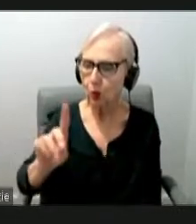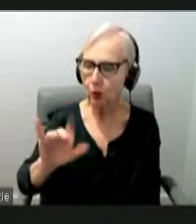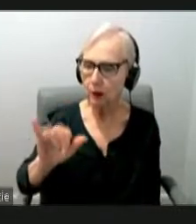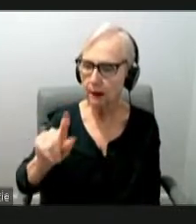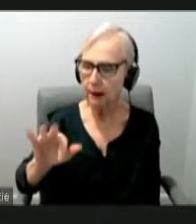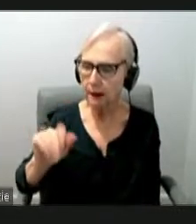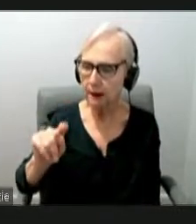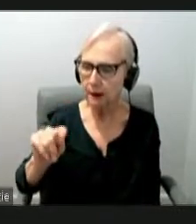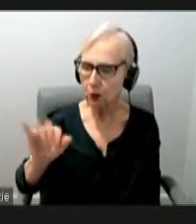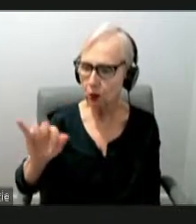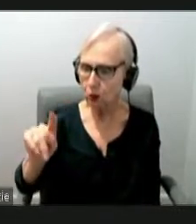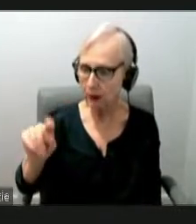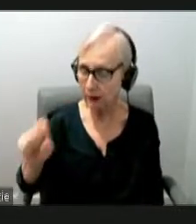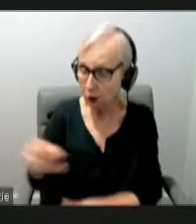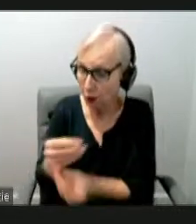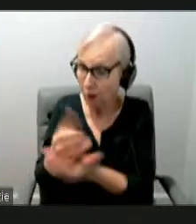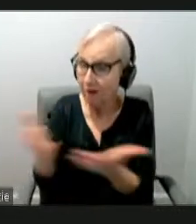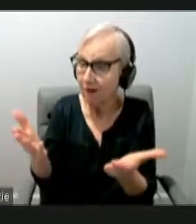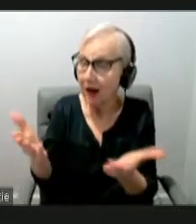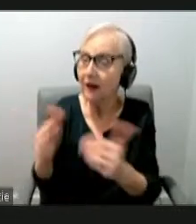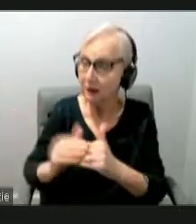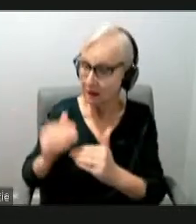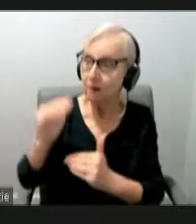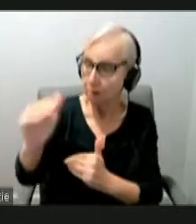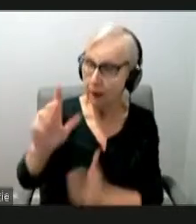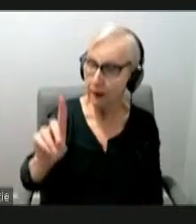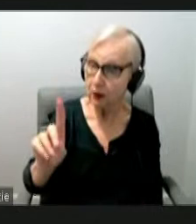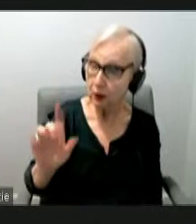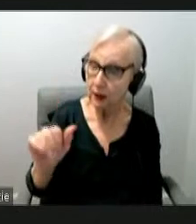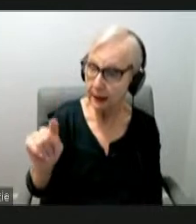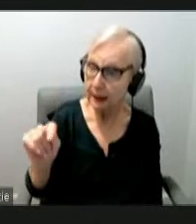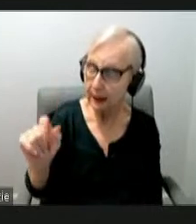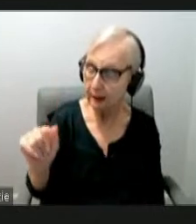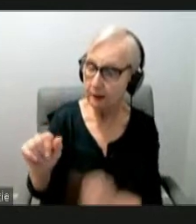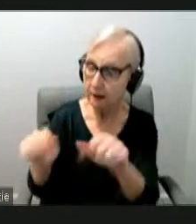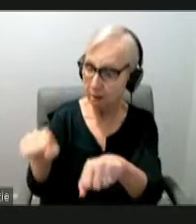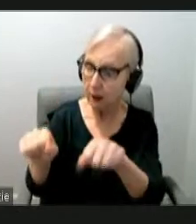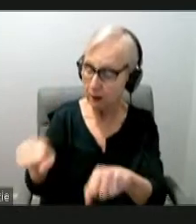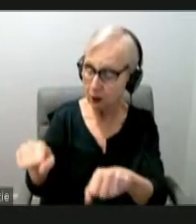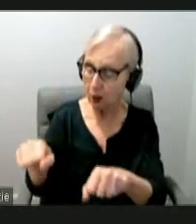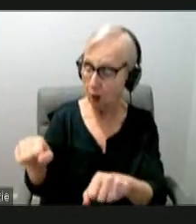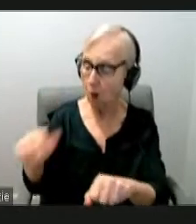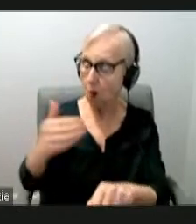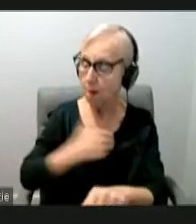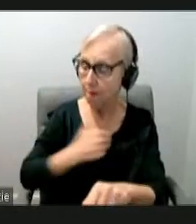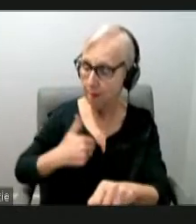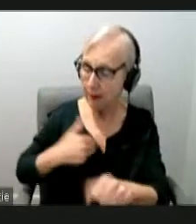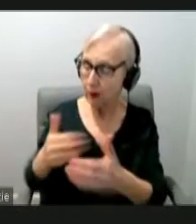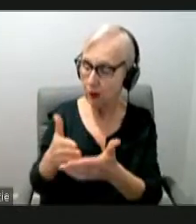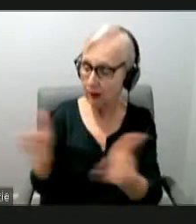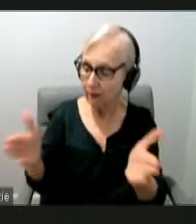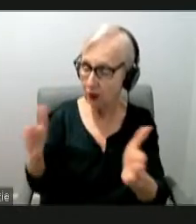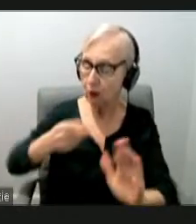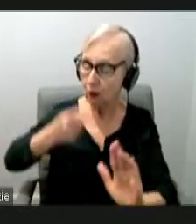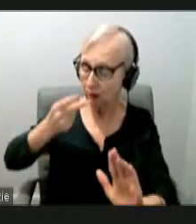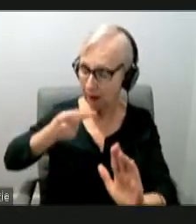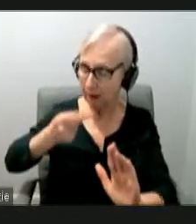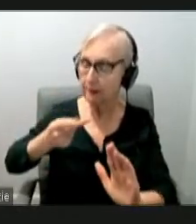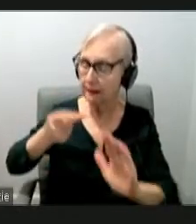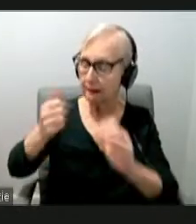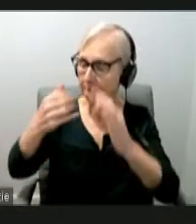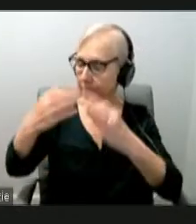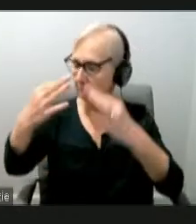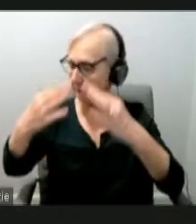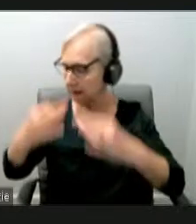much data as possible so that parents, so that teachers, so that members of the general public can make the best decision possible for